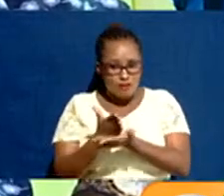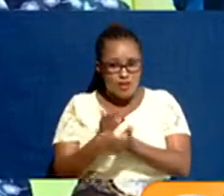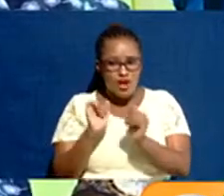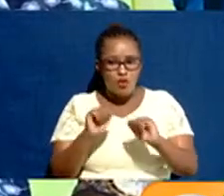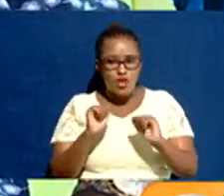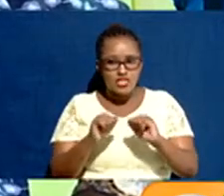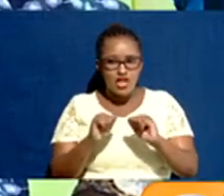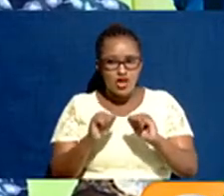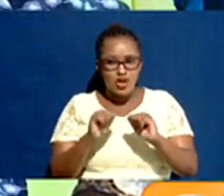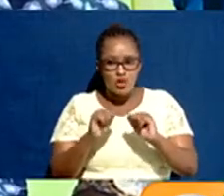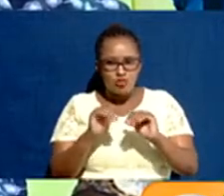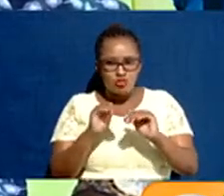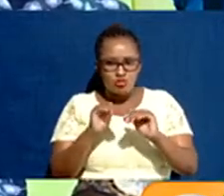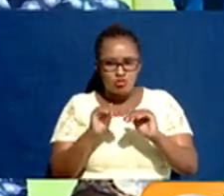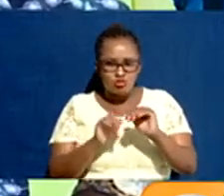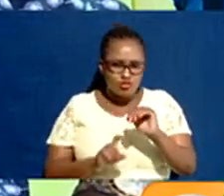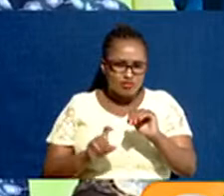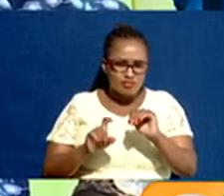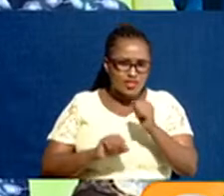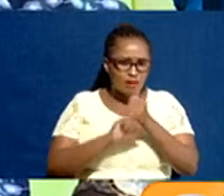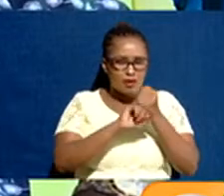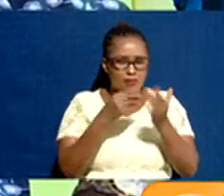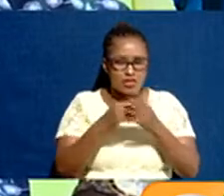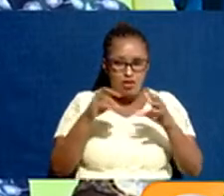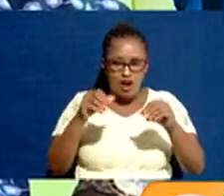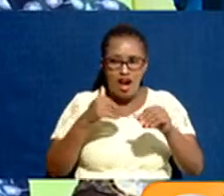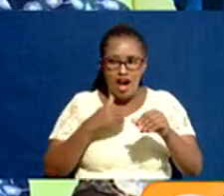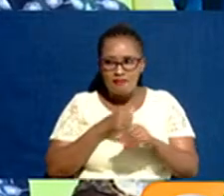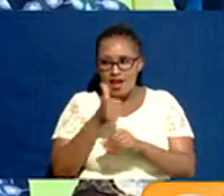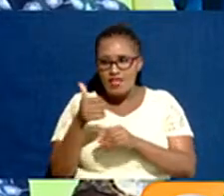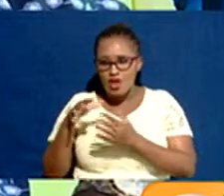Unga. Mm-hmm. We have sat down with millers,